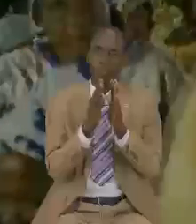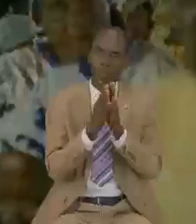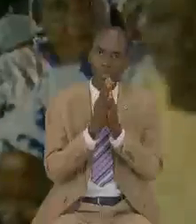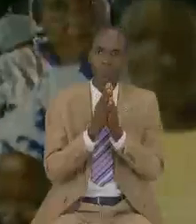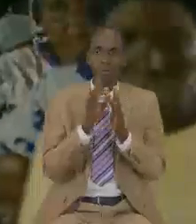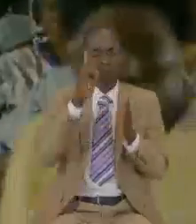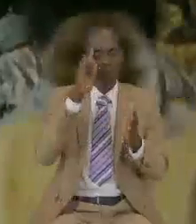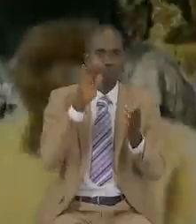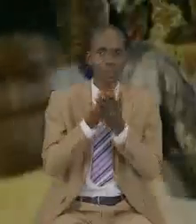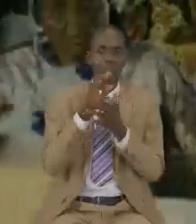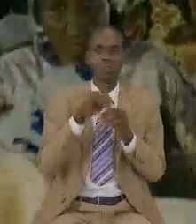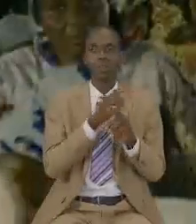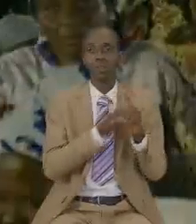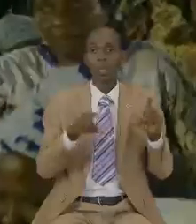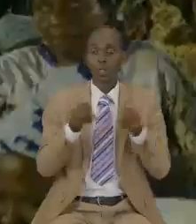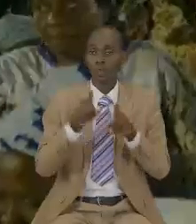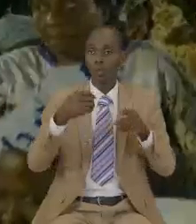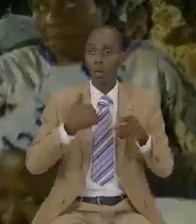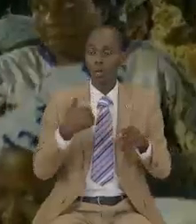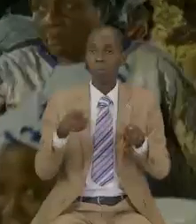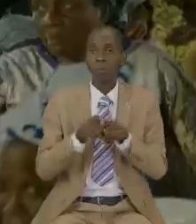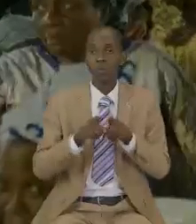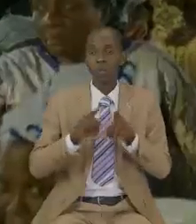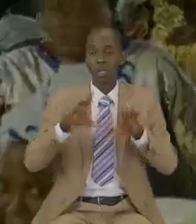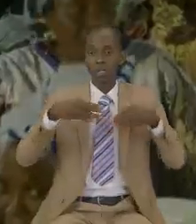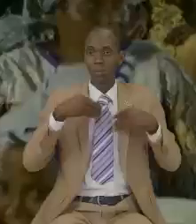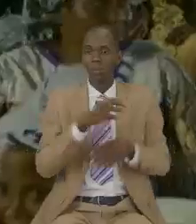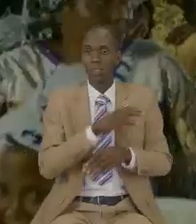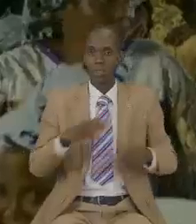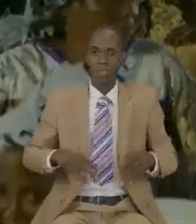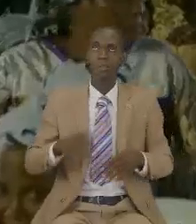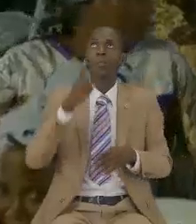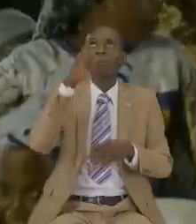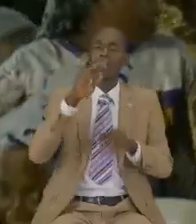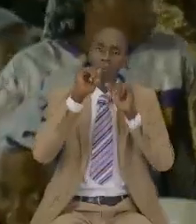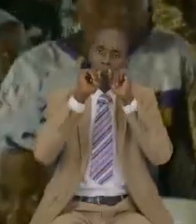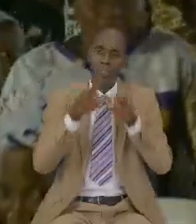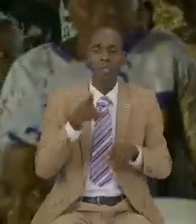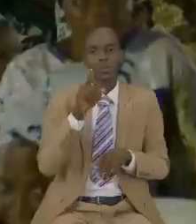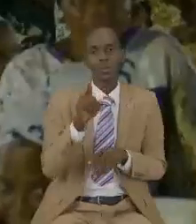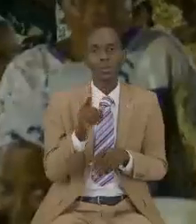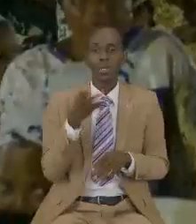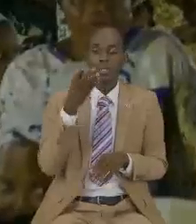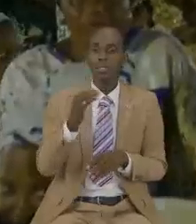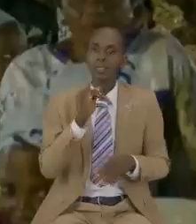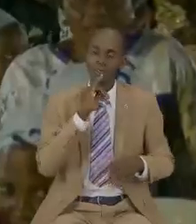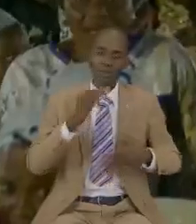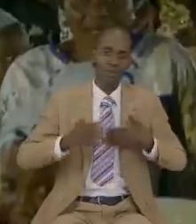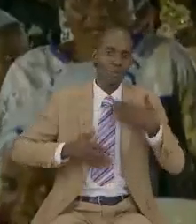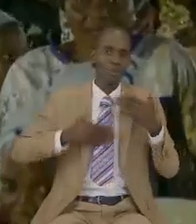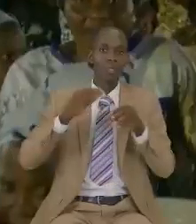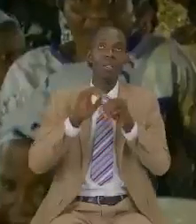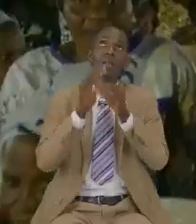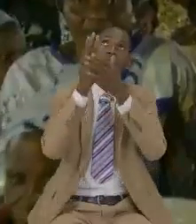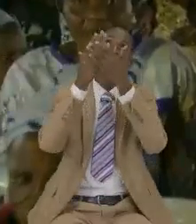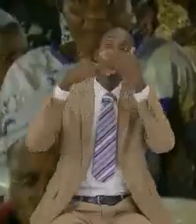taken. There is joy in heaven. There is joy in heaven over this decision you